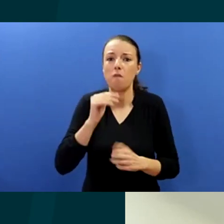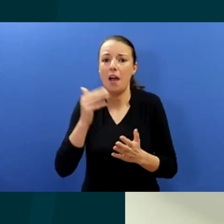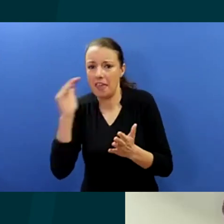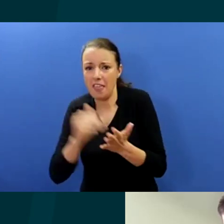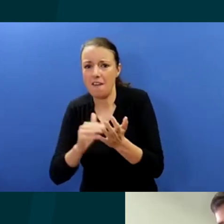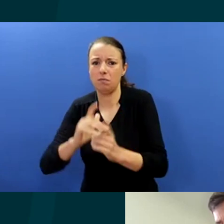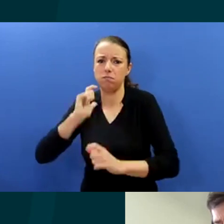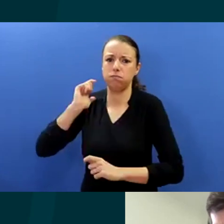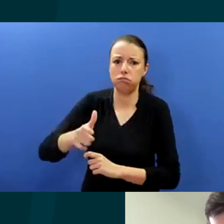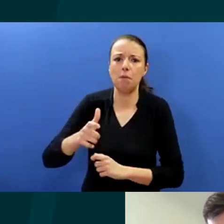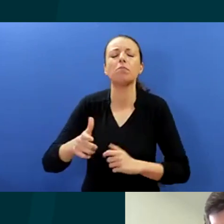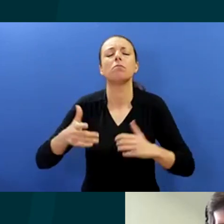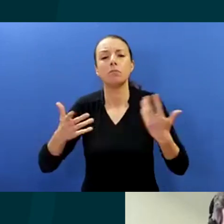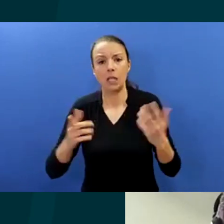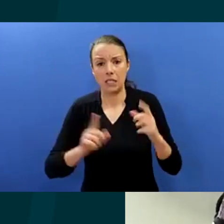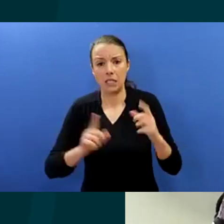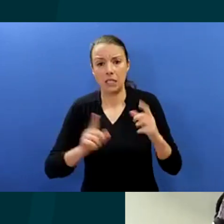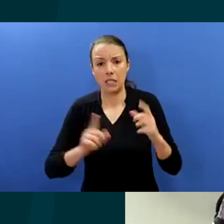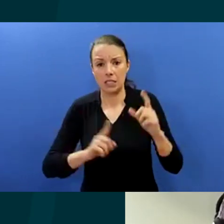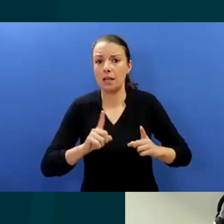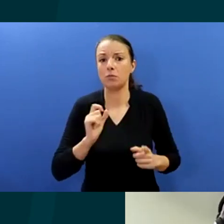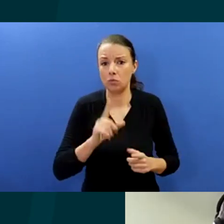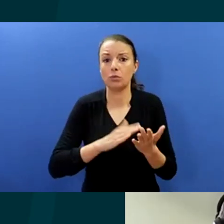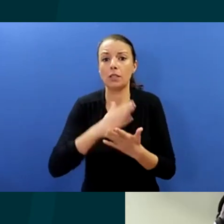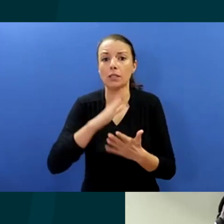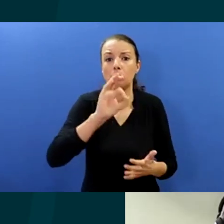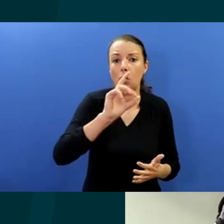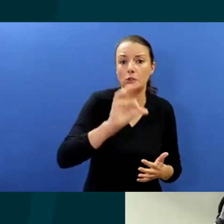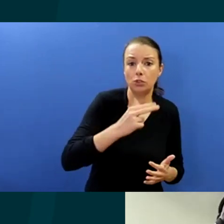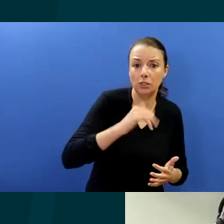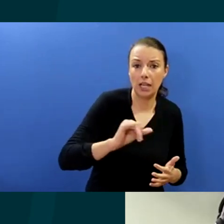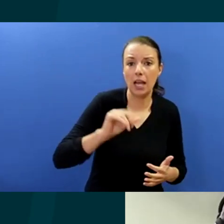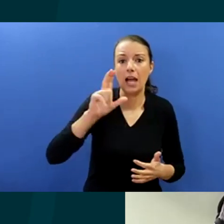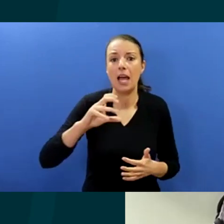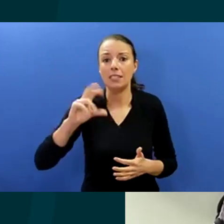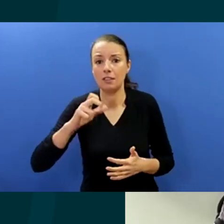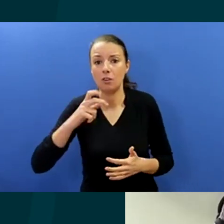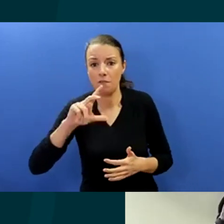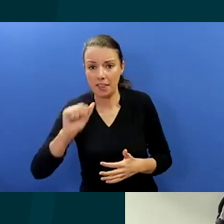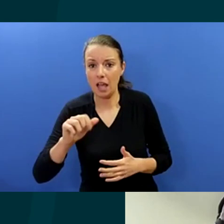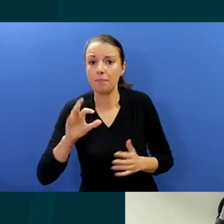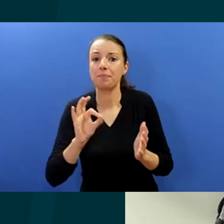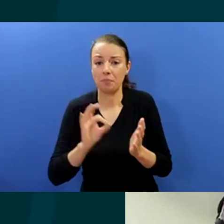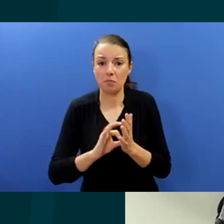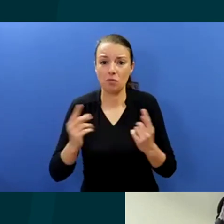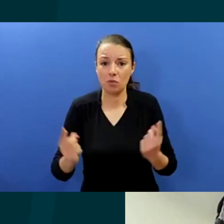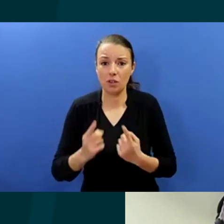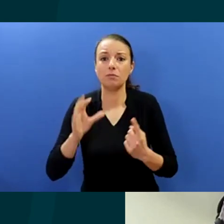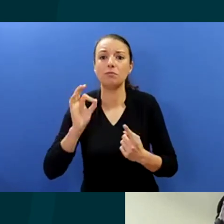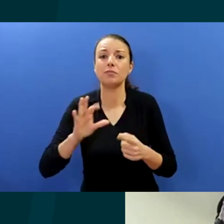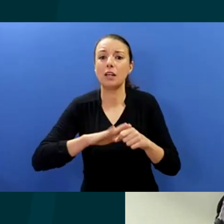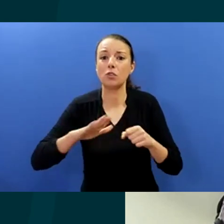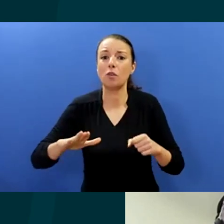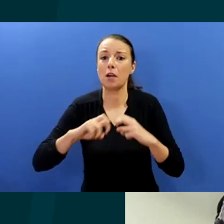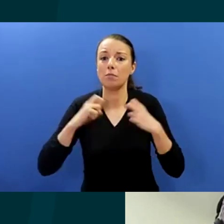in Bosnia and Herzegovina for the National Citizen Assembly on the electoral law, there were many different